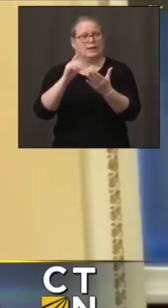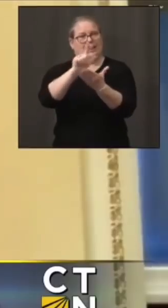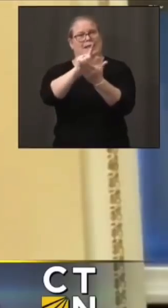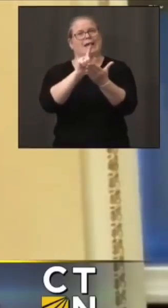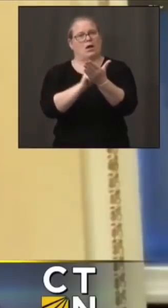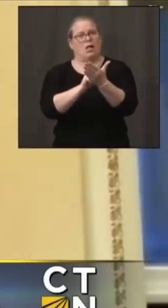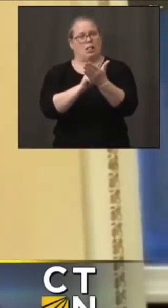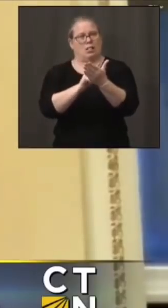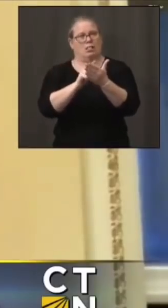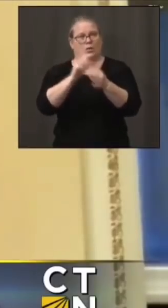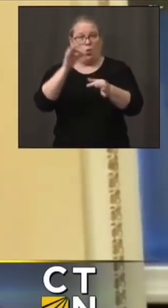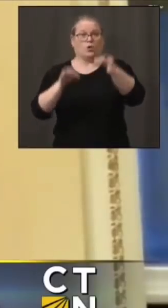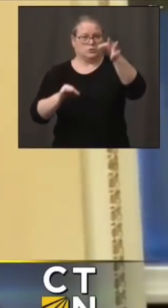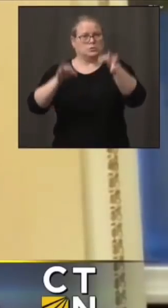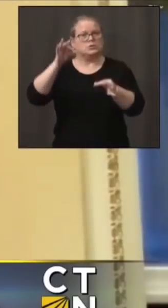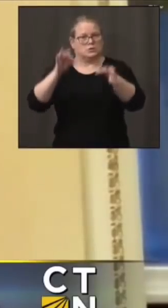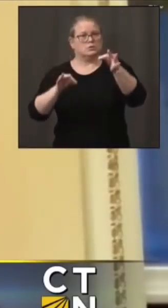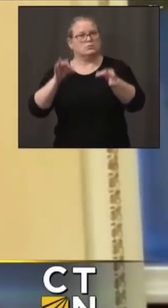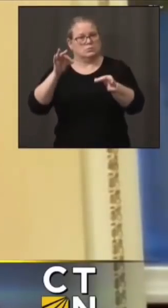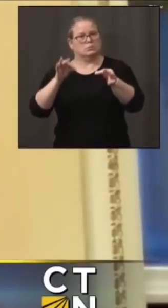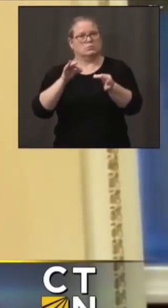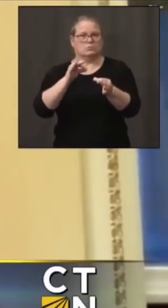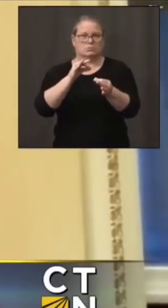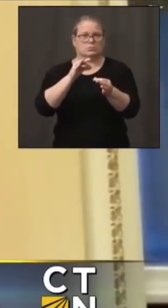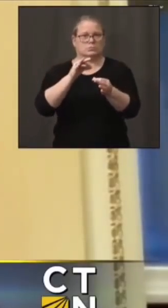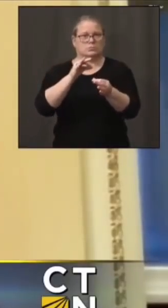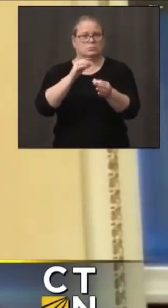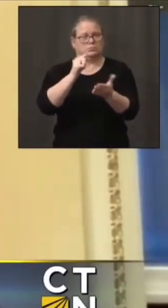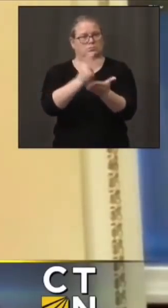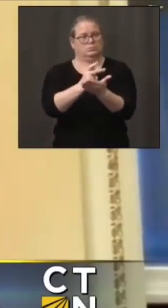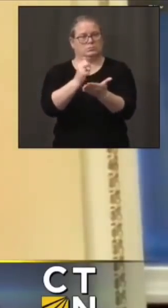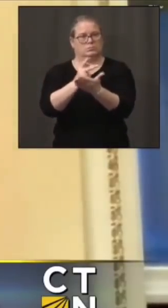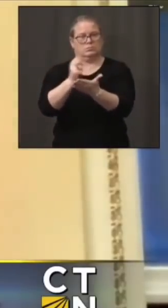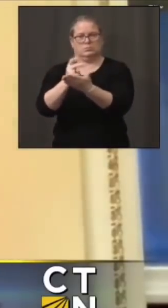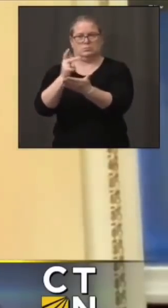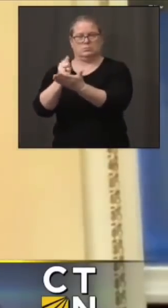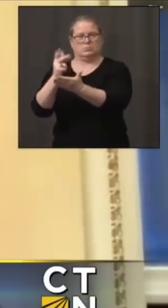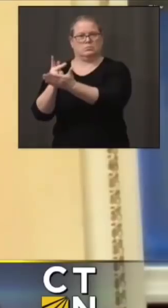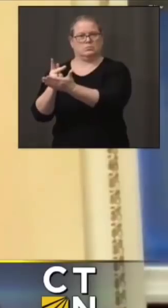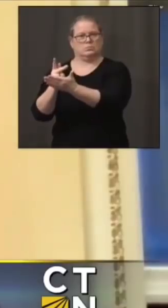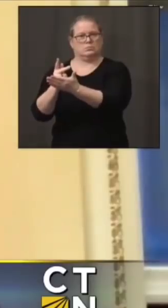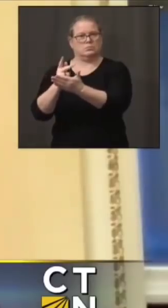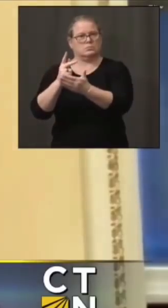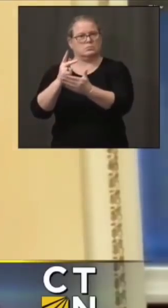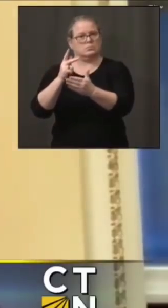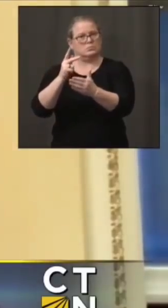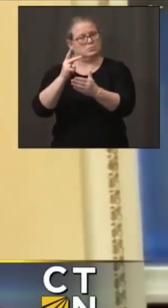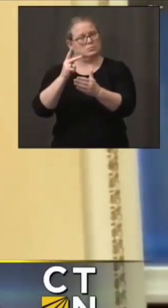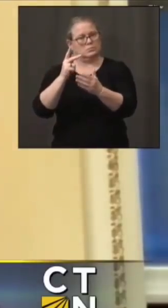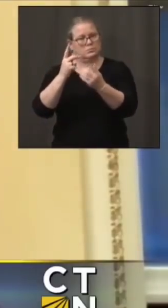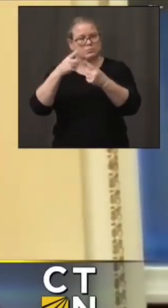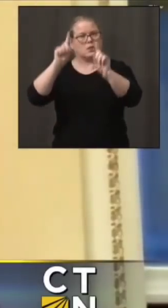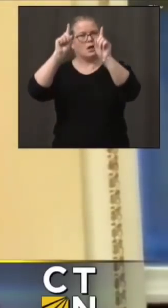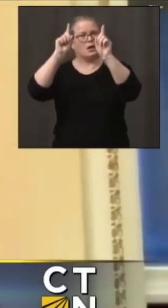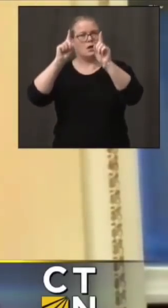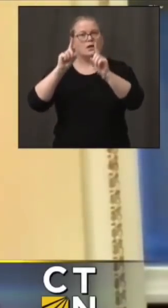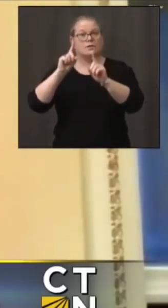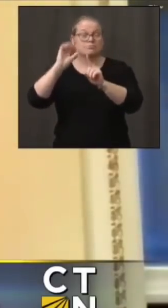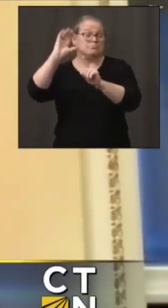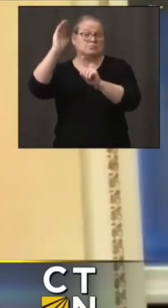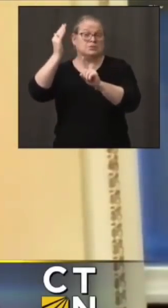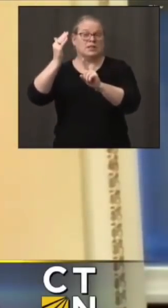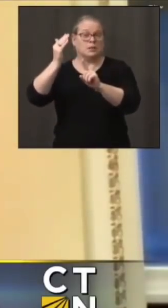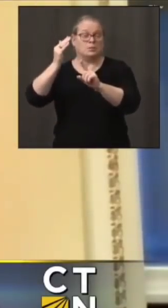legal entities. So that it would appear that the president doesn't know there are